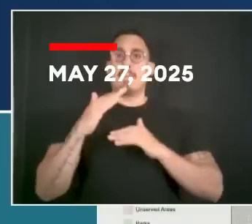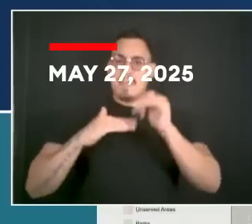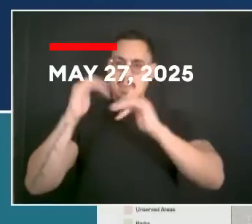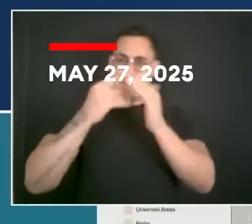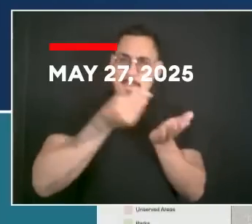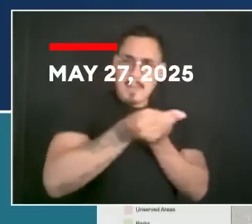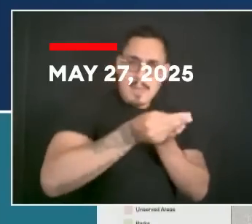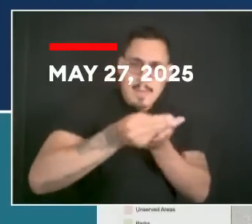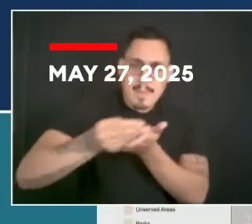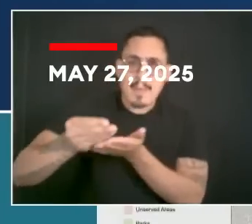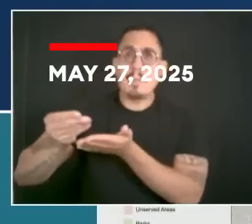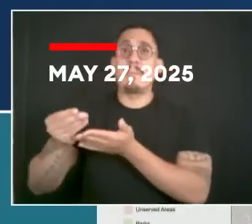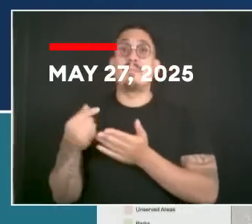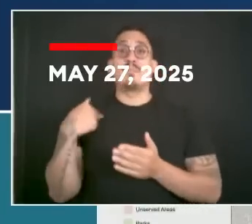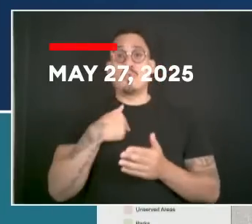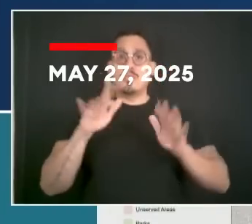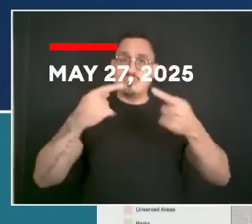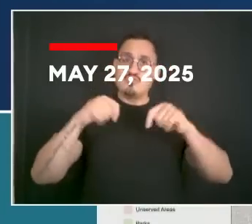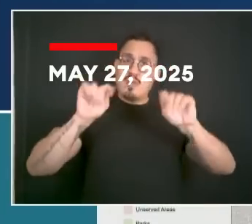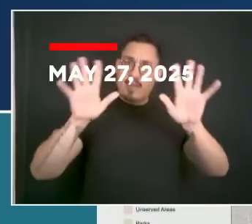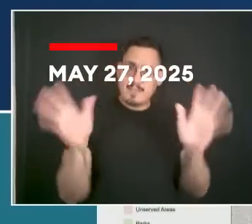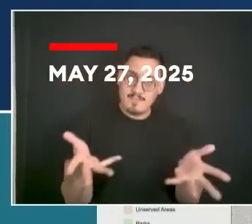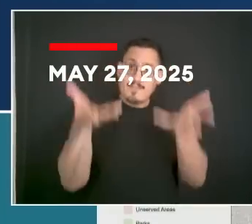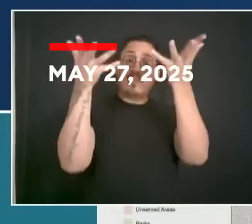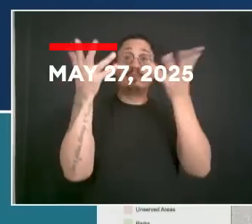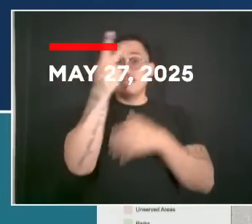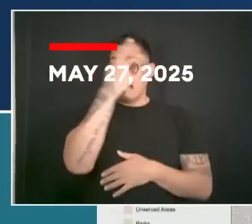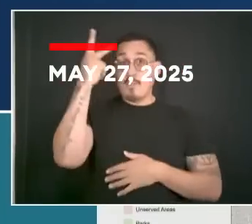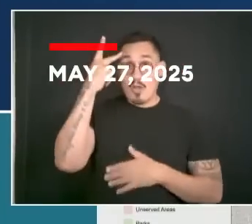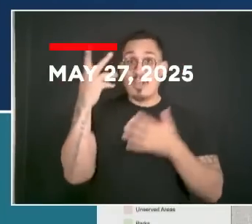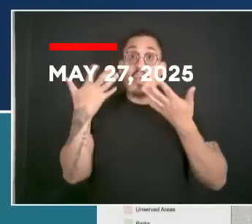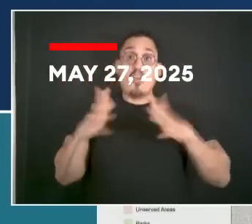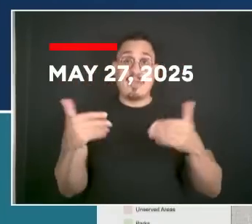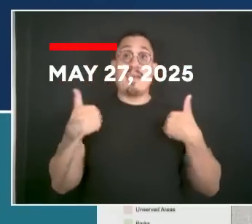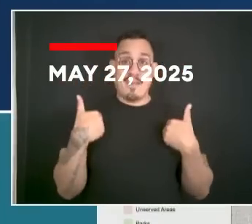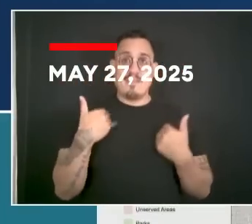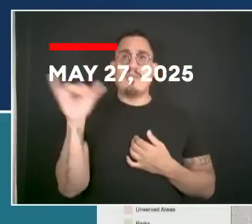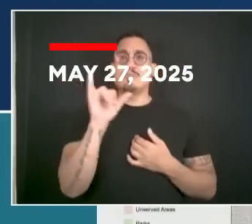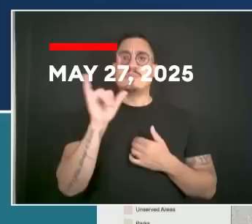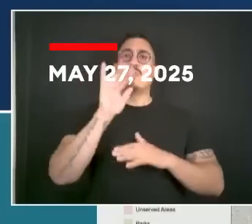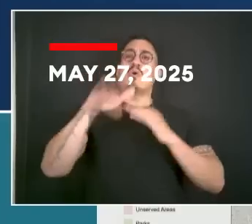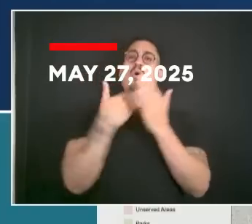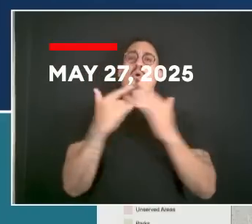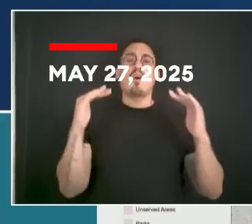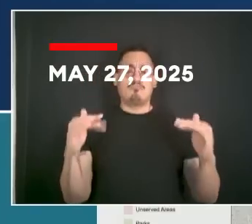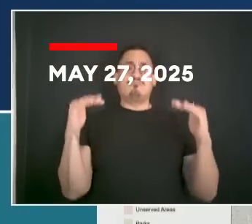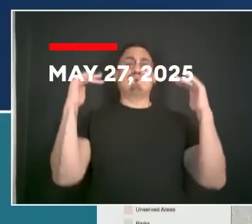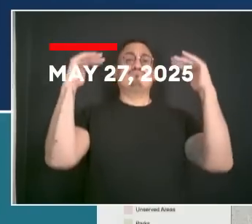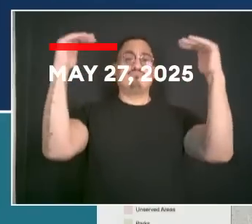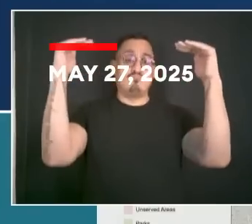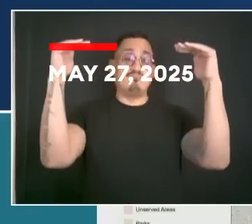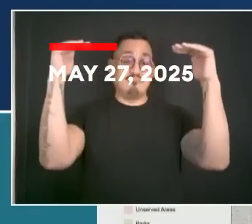revitalize potential parks across New York City. And earlier this month, we submitted ULURP